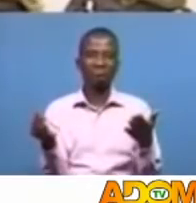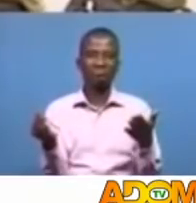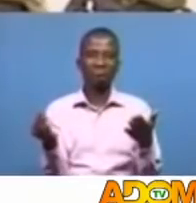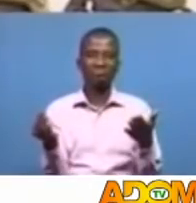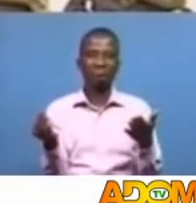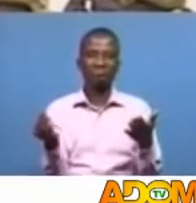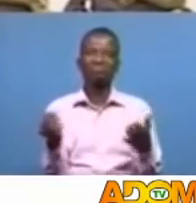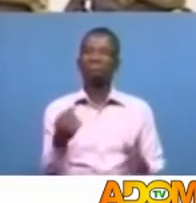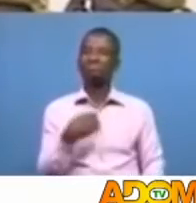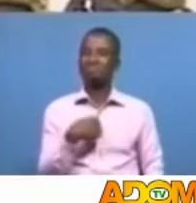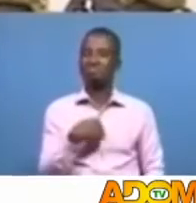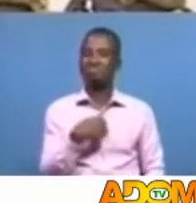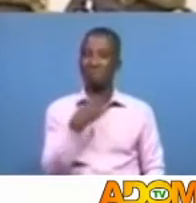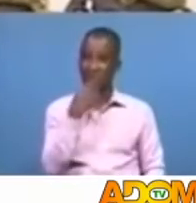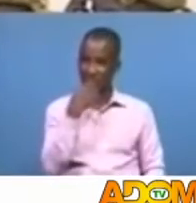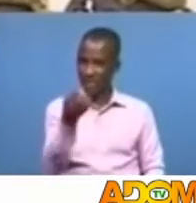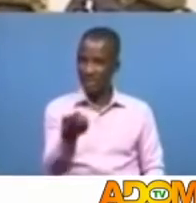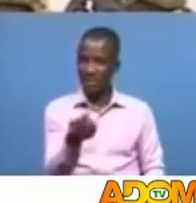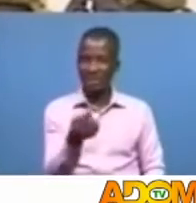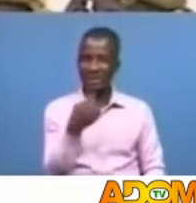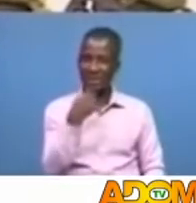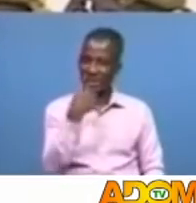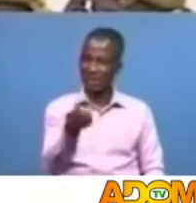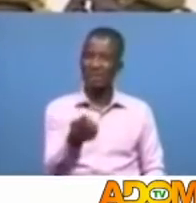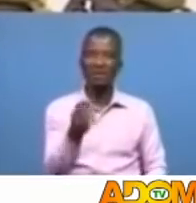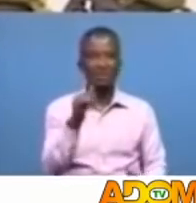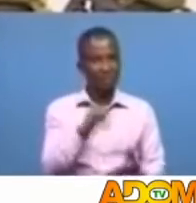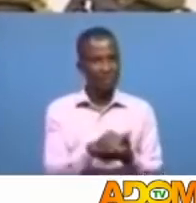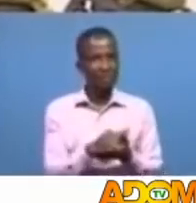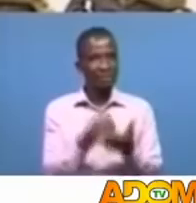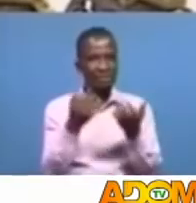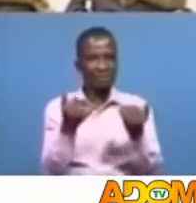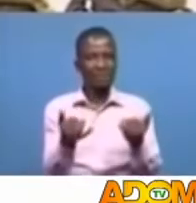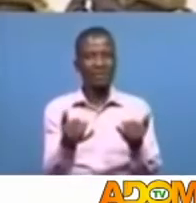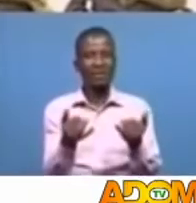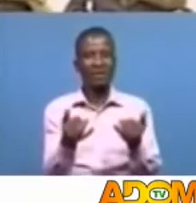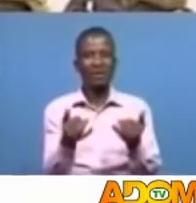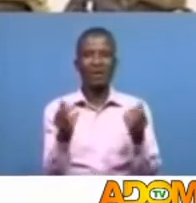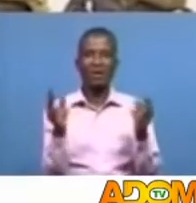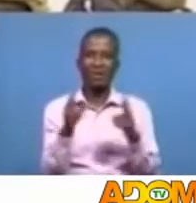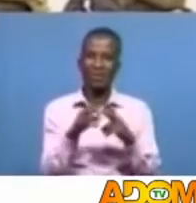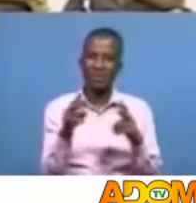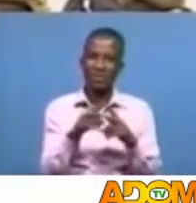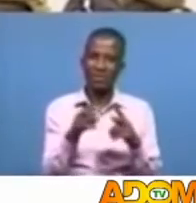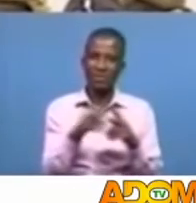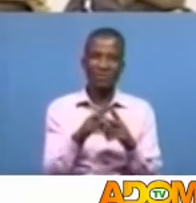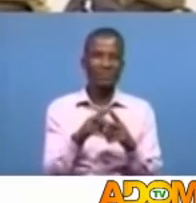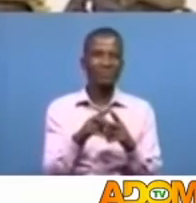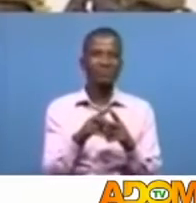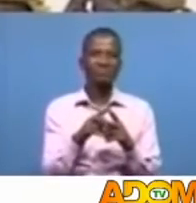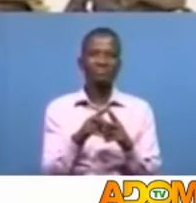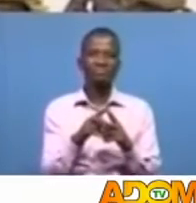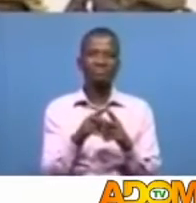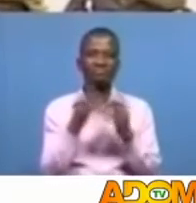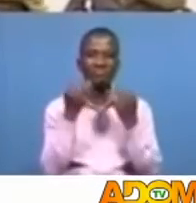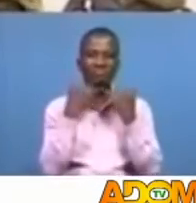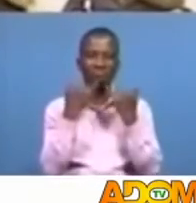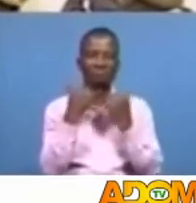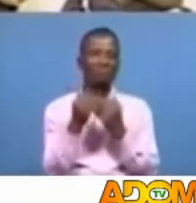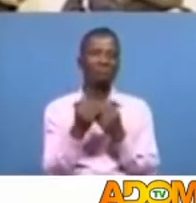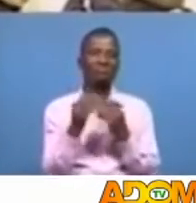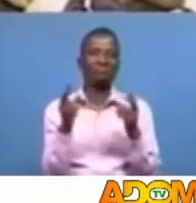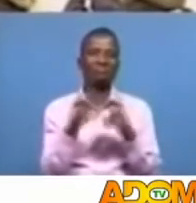Lords, I say further, I submit further, that the grounds are very misconceived and have no bearing at